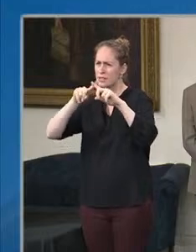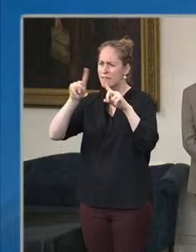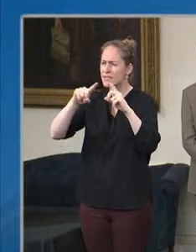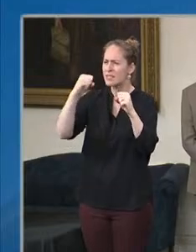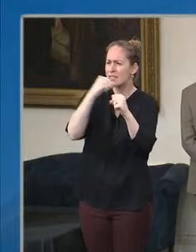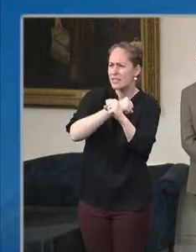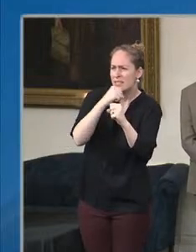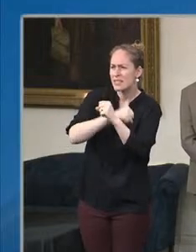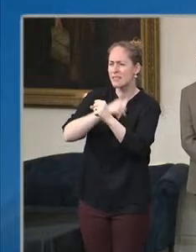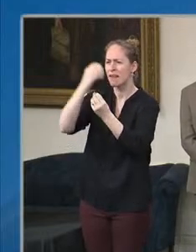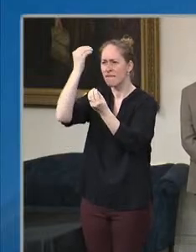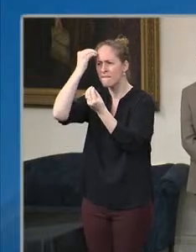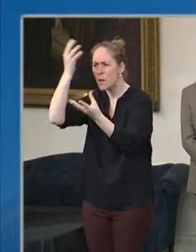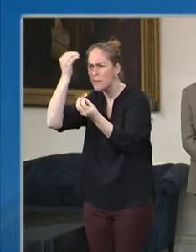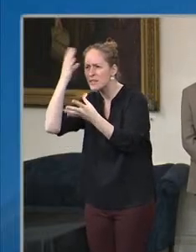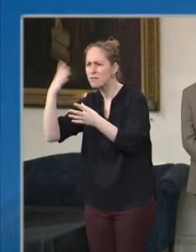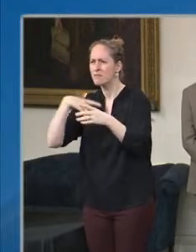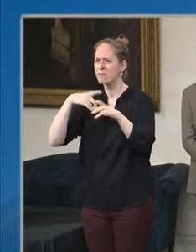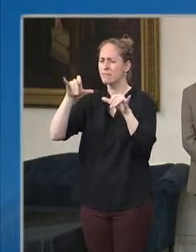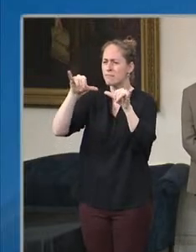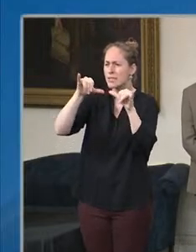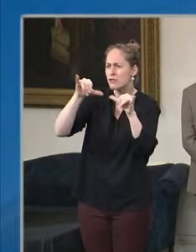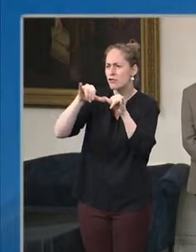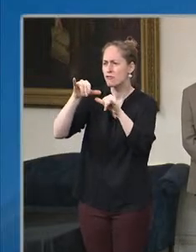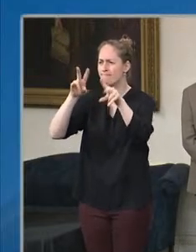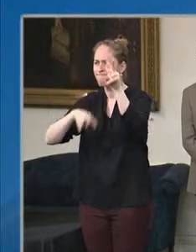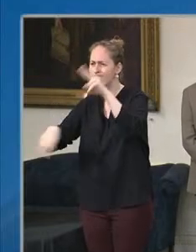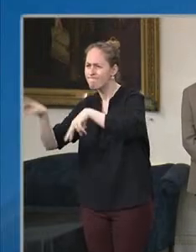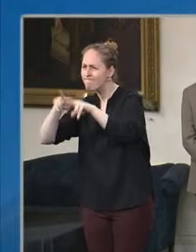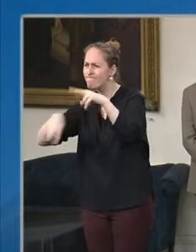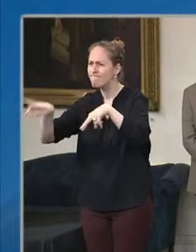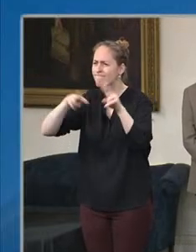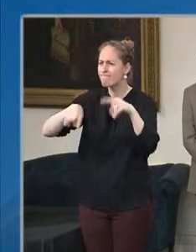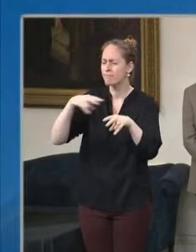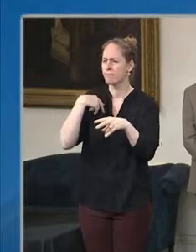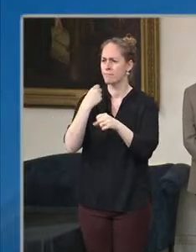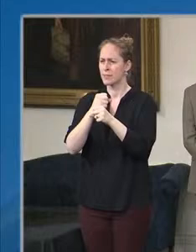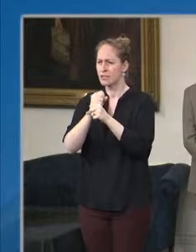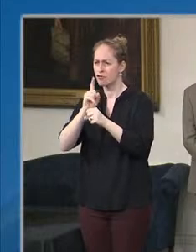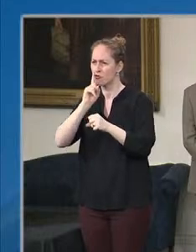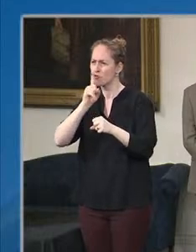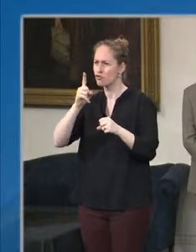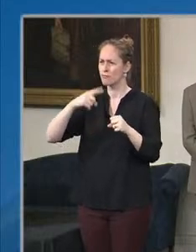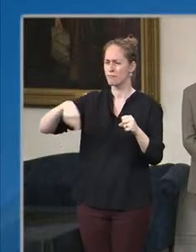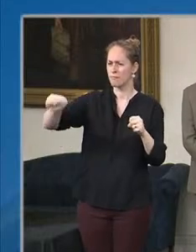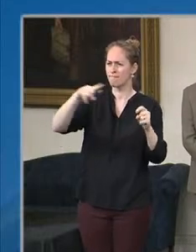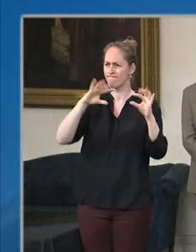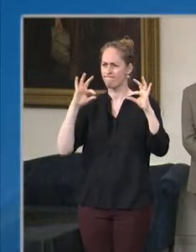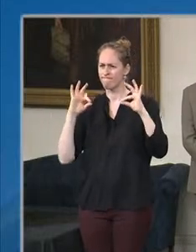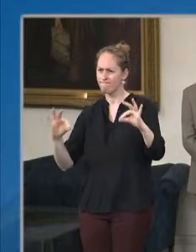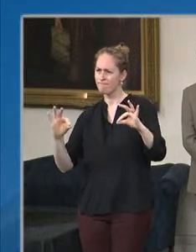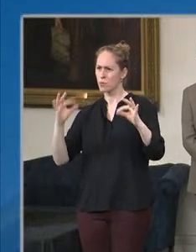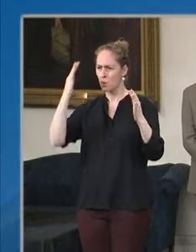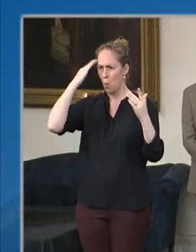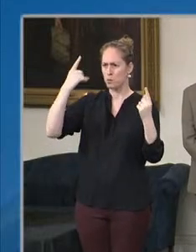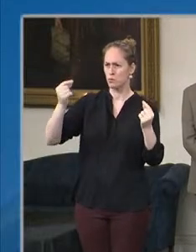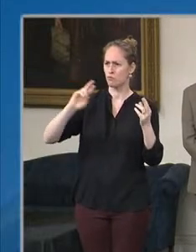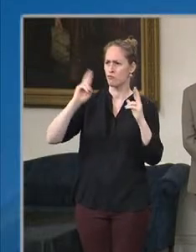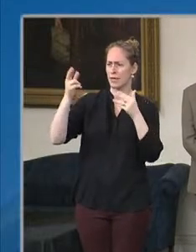modeling in order to determine what additional statewide mitigation actions may be